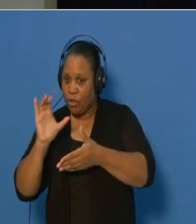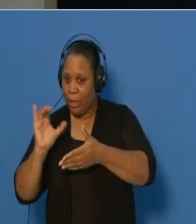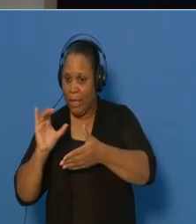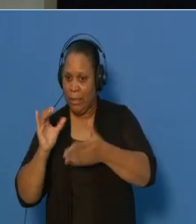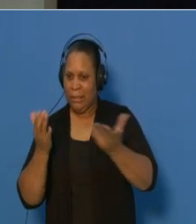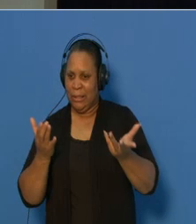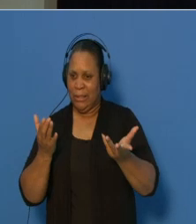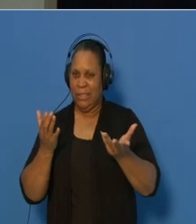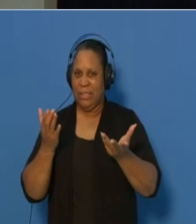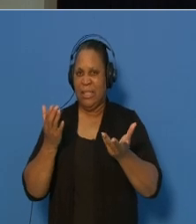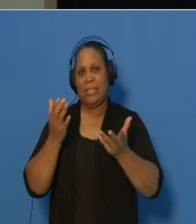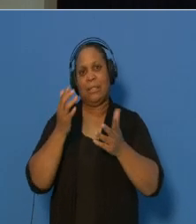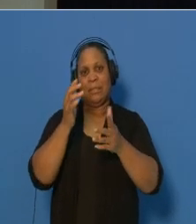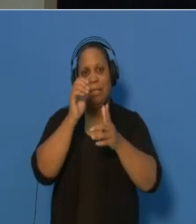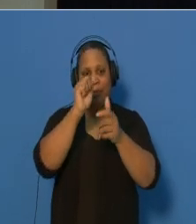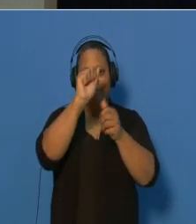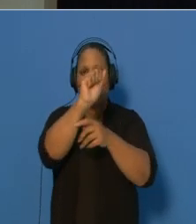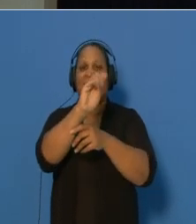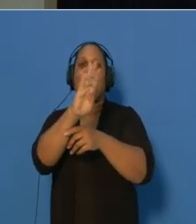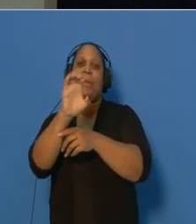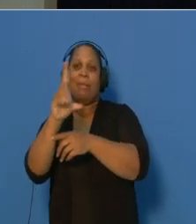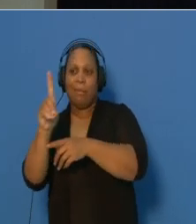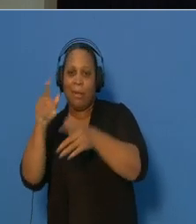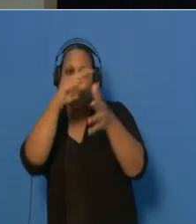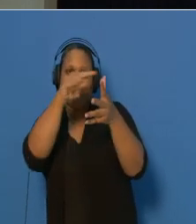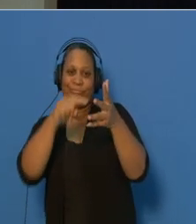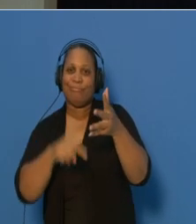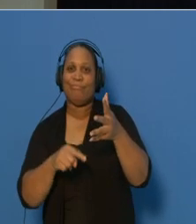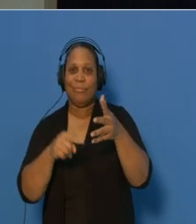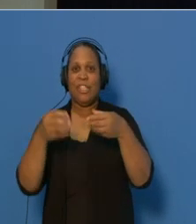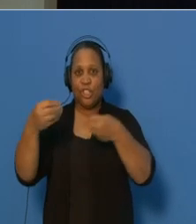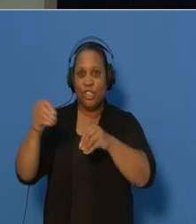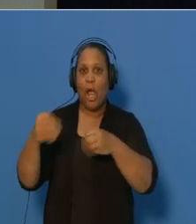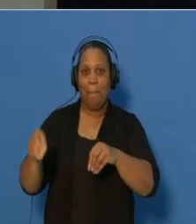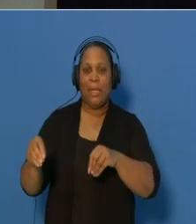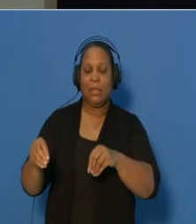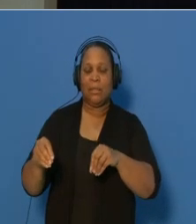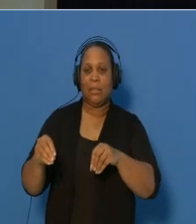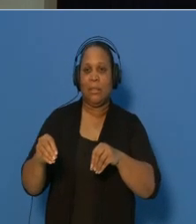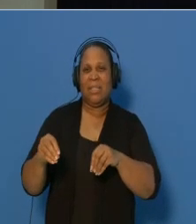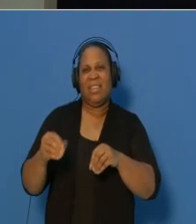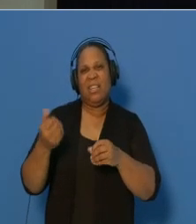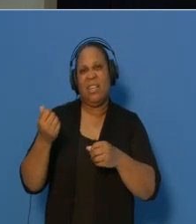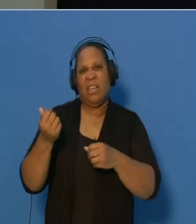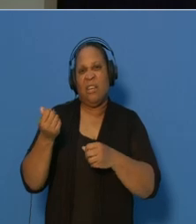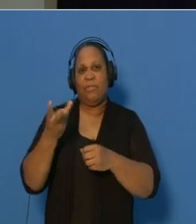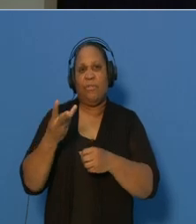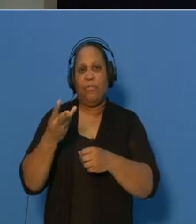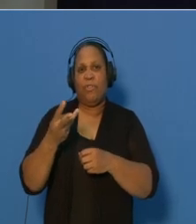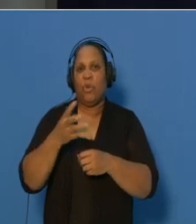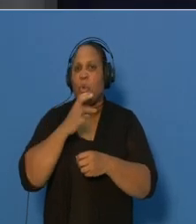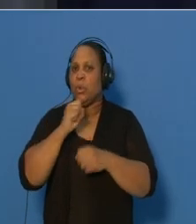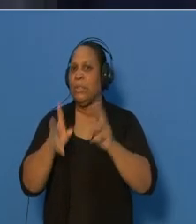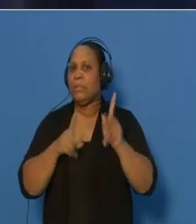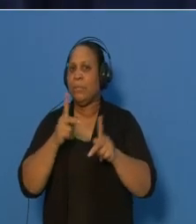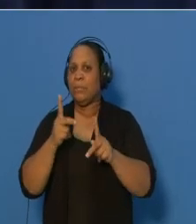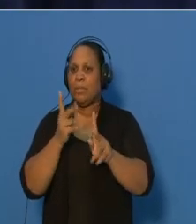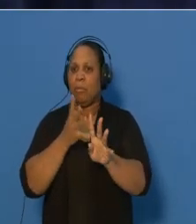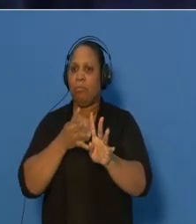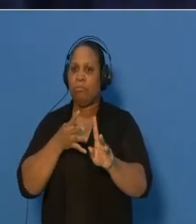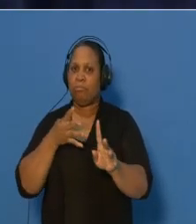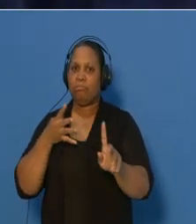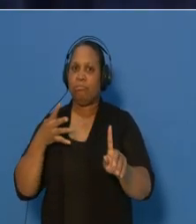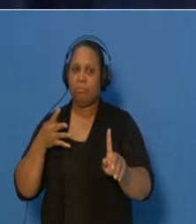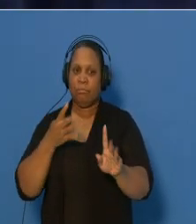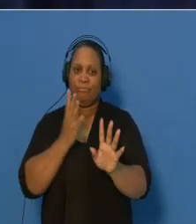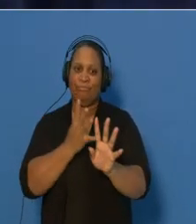shopping conditions, there was a couple of senior citizens in line today at Linda's and Ward. Been